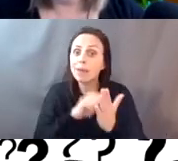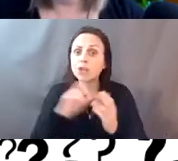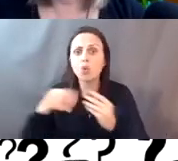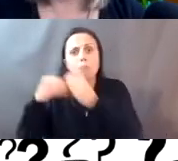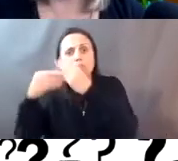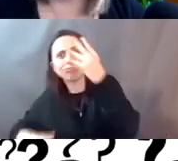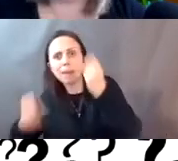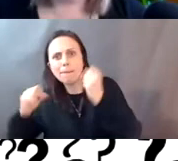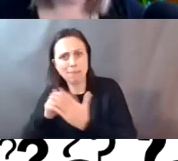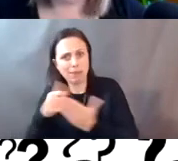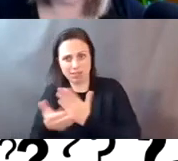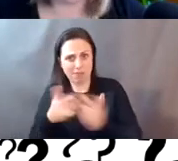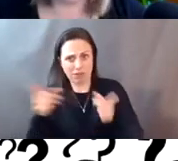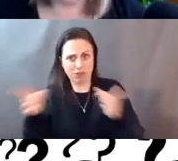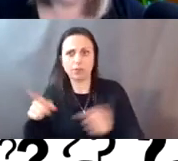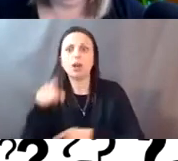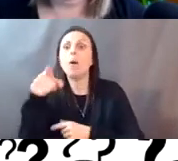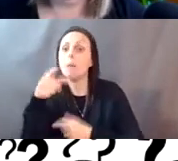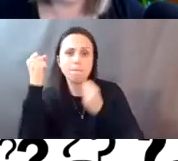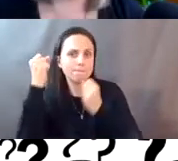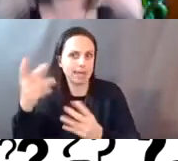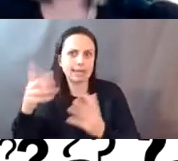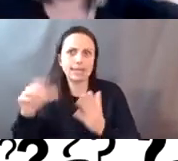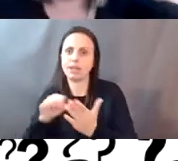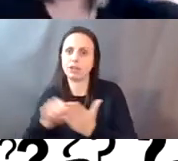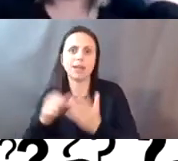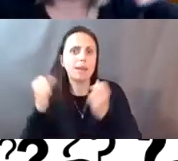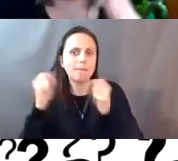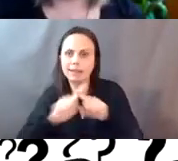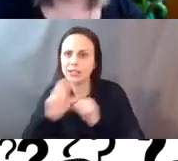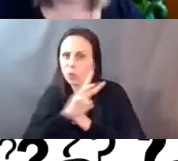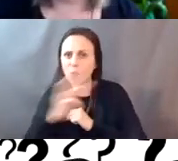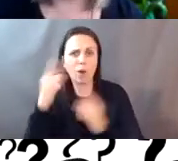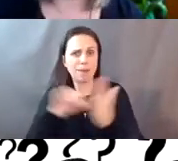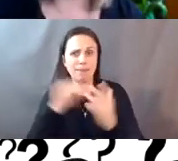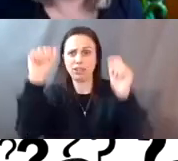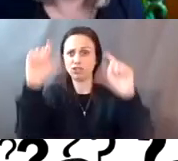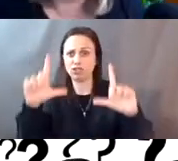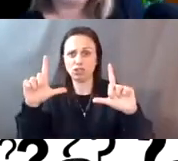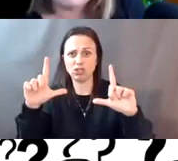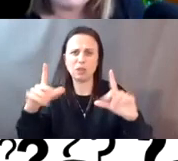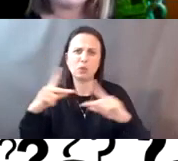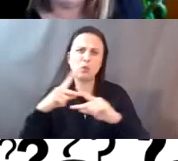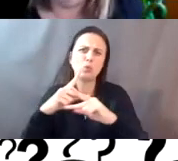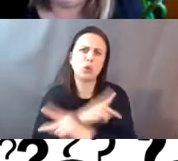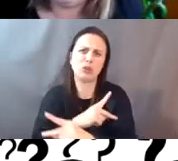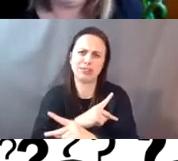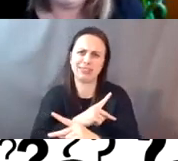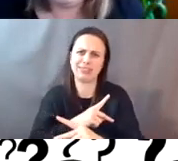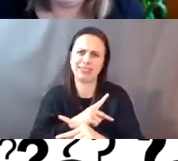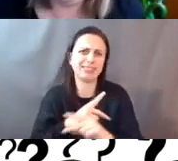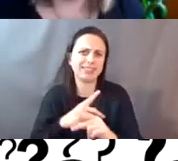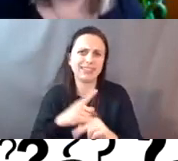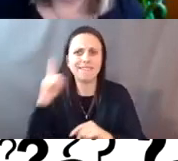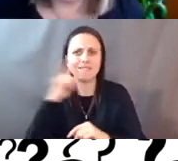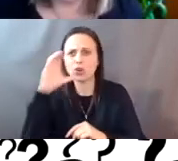actually really Oh, many. Yeah, there are many websites that are just one page. It's the worst thing for search